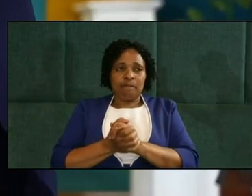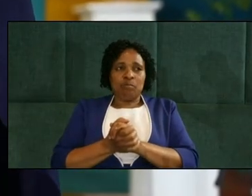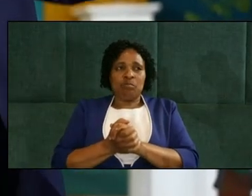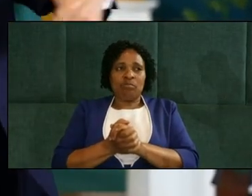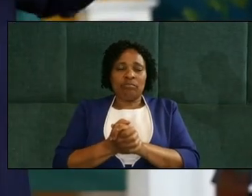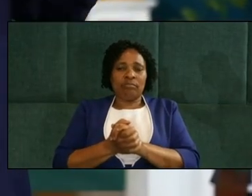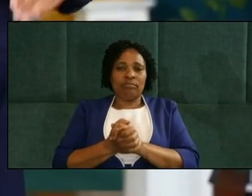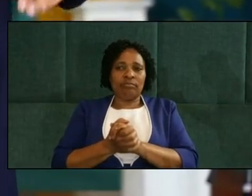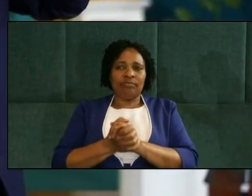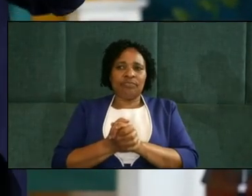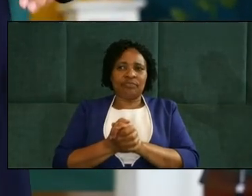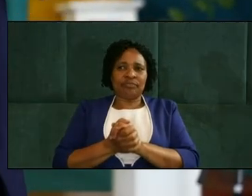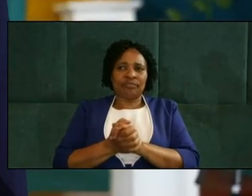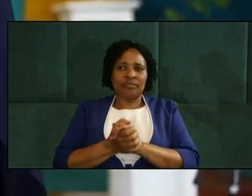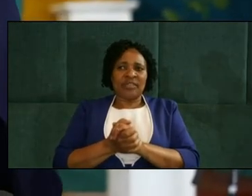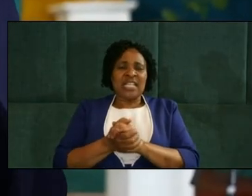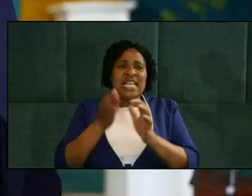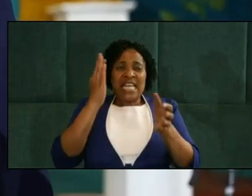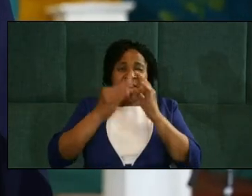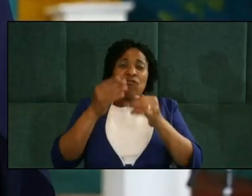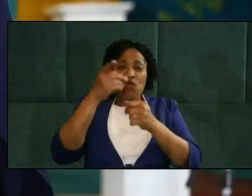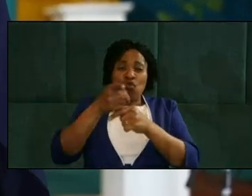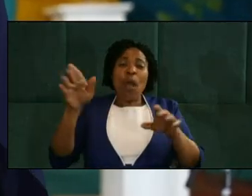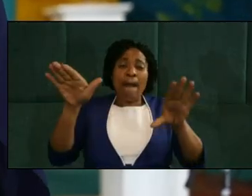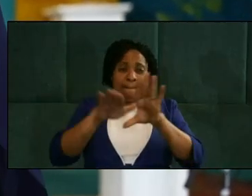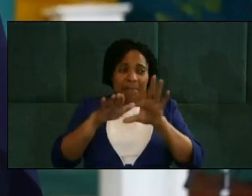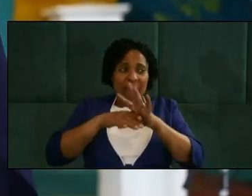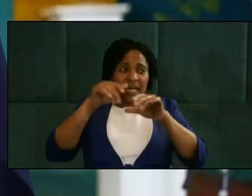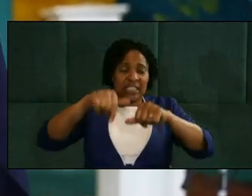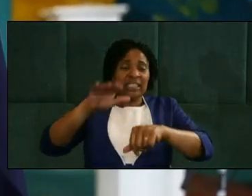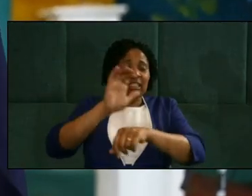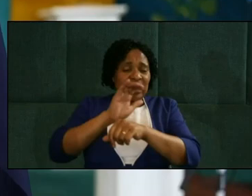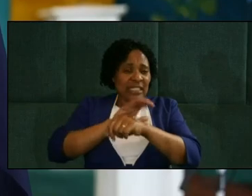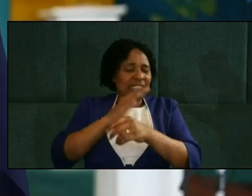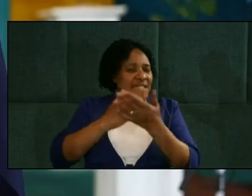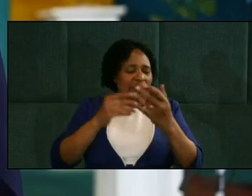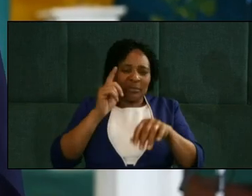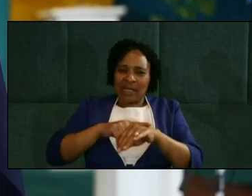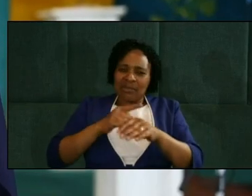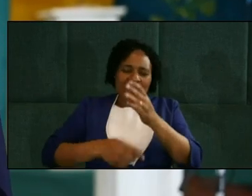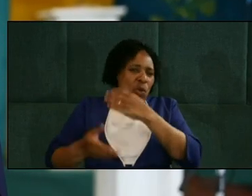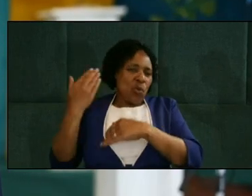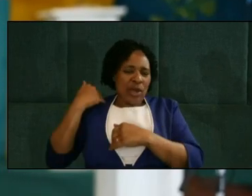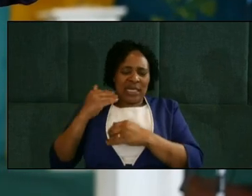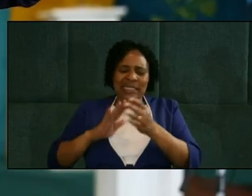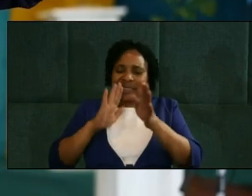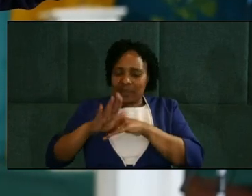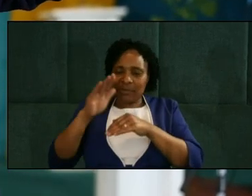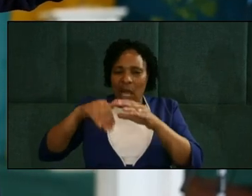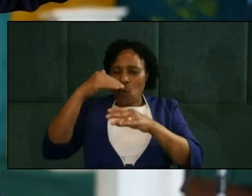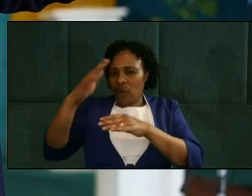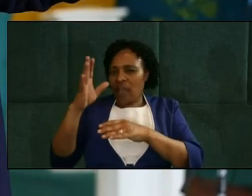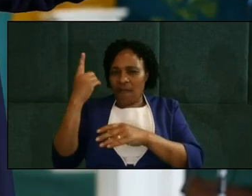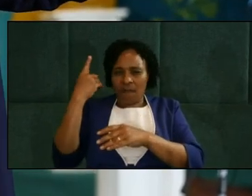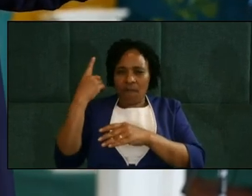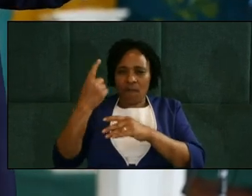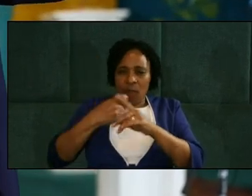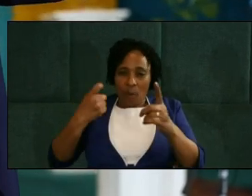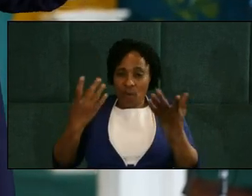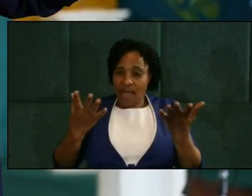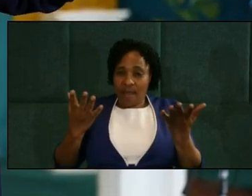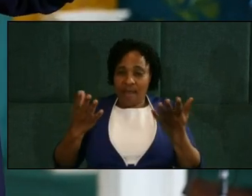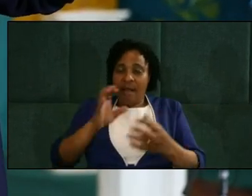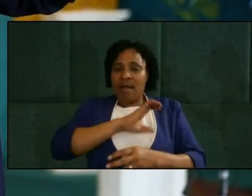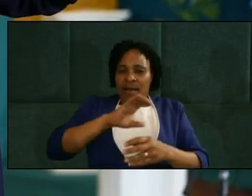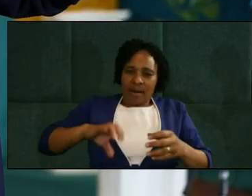I'm going to pray with you. Maybe you were a member of this church some time ago. Maybe you have gotten weak and step away from Christ. And